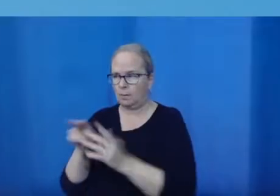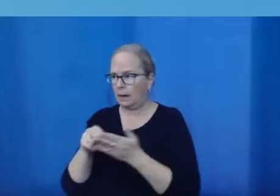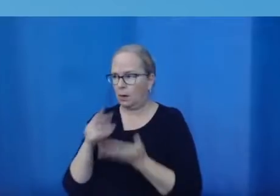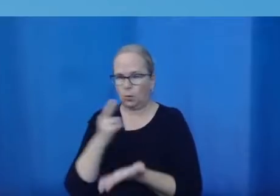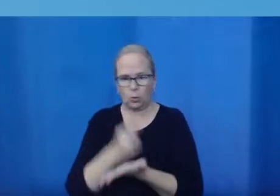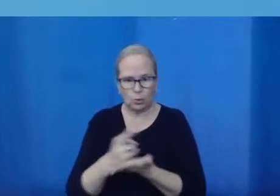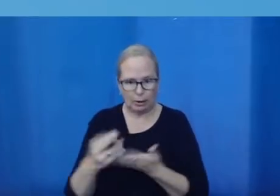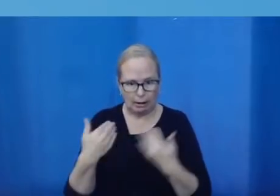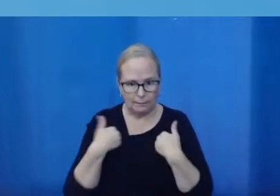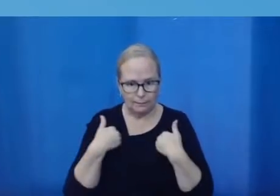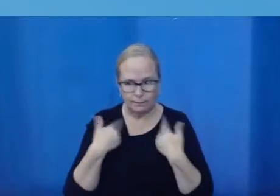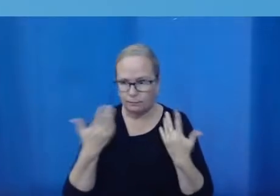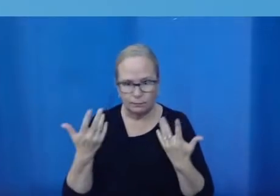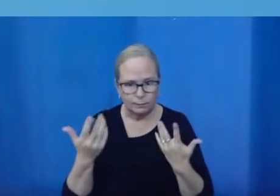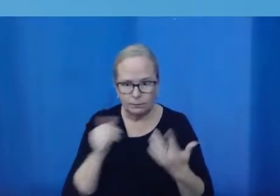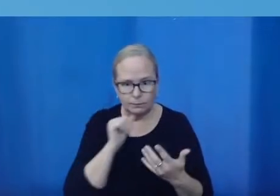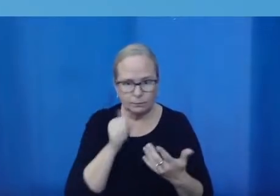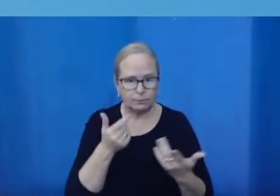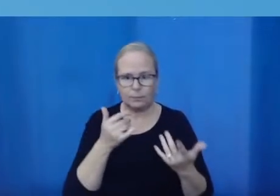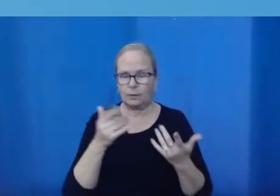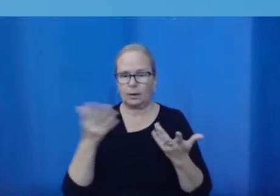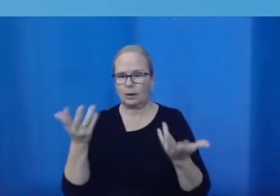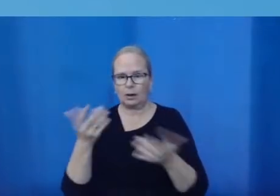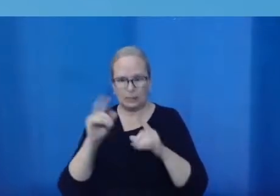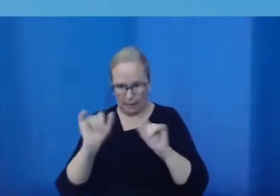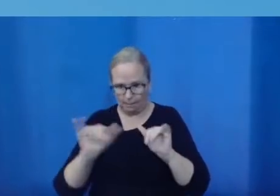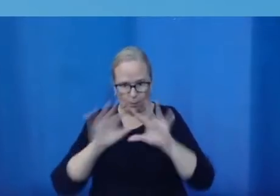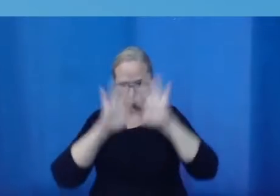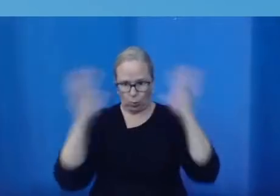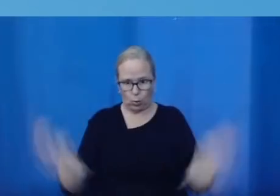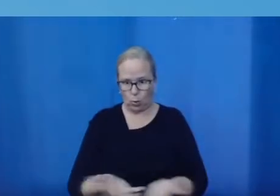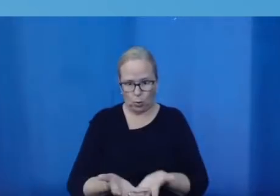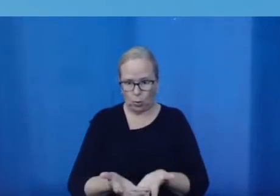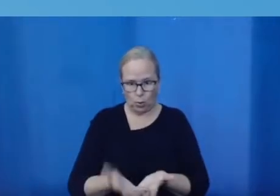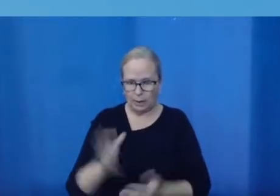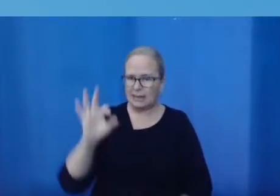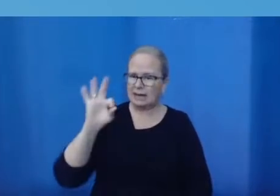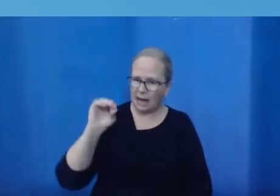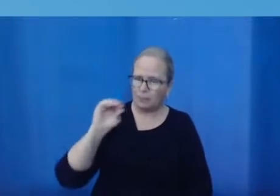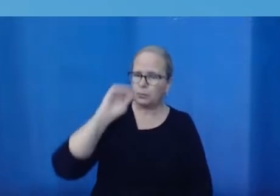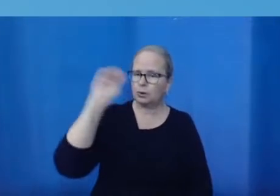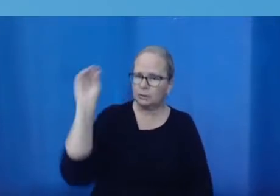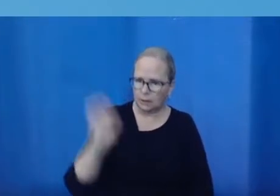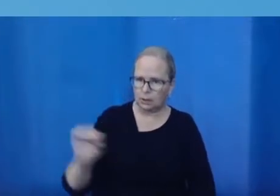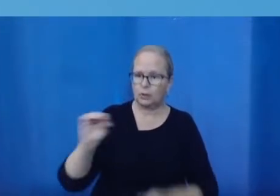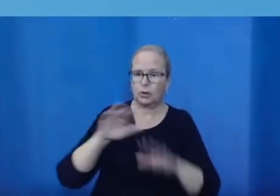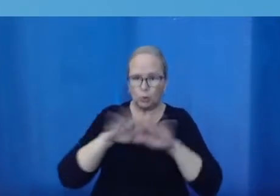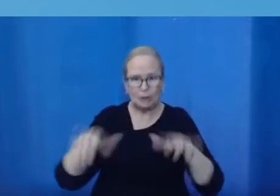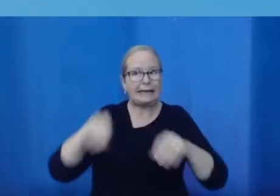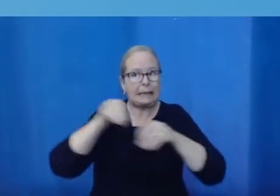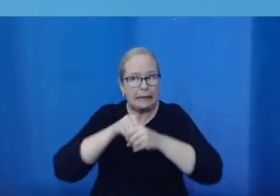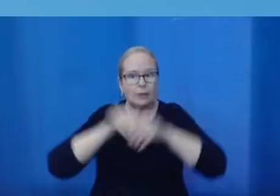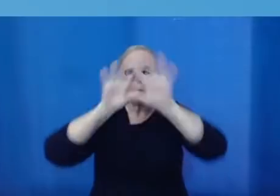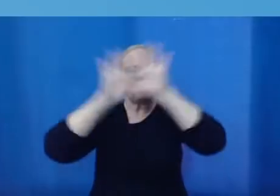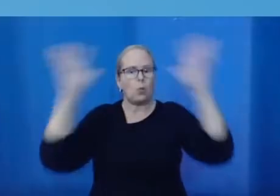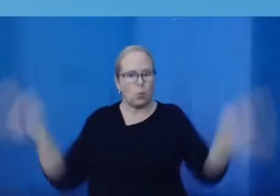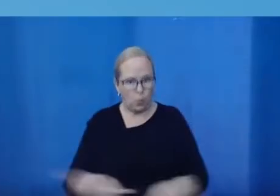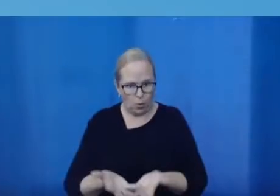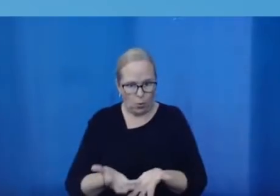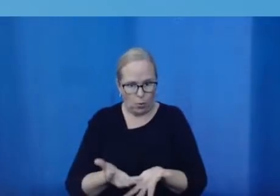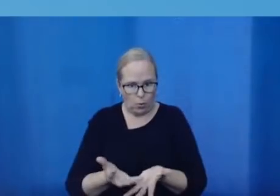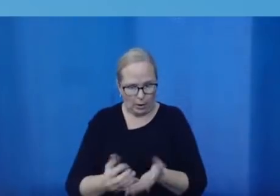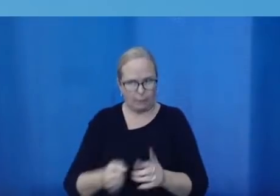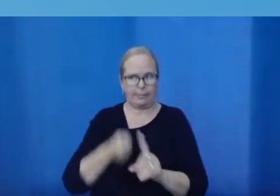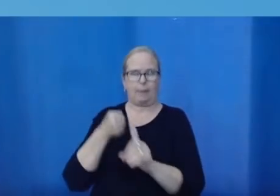around the world have been affected by school closures. So we think about their needs, that they're not getting that stimulation and the important